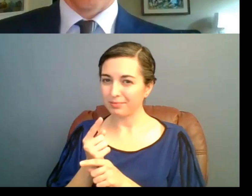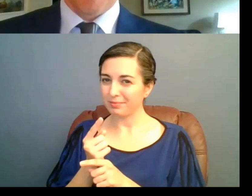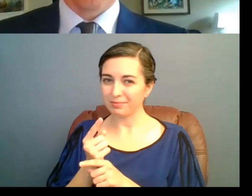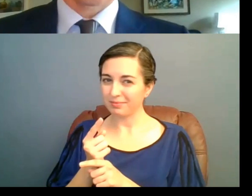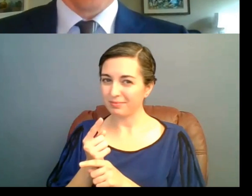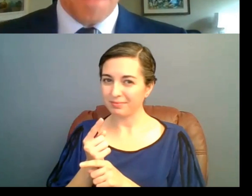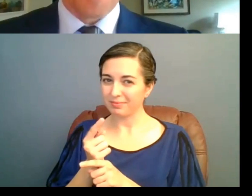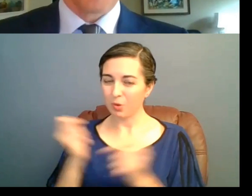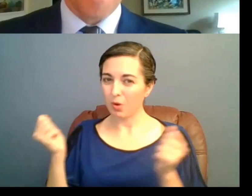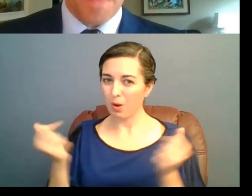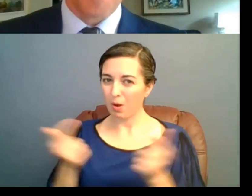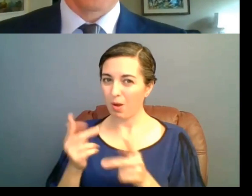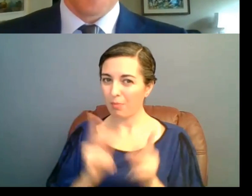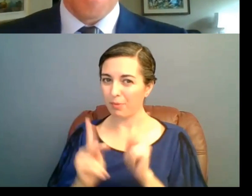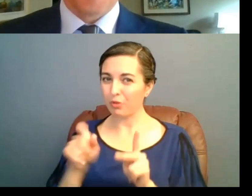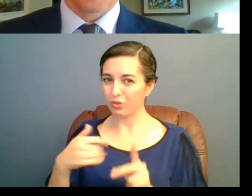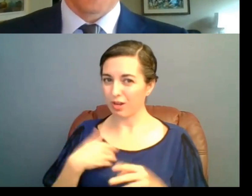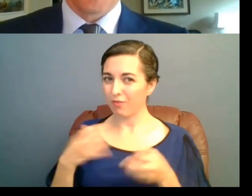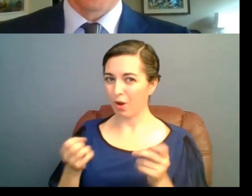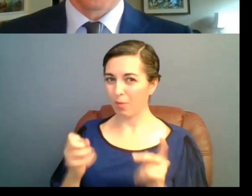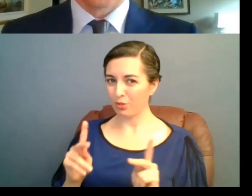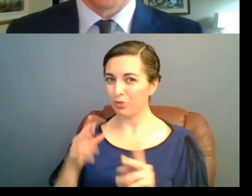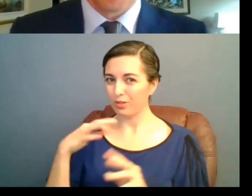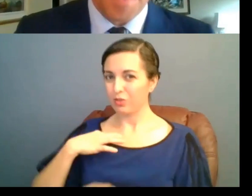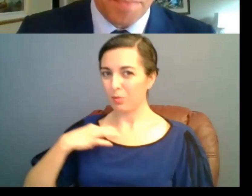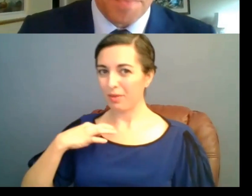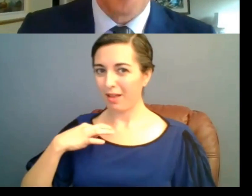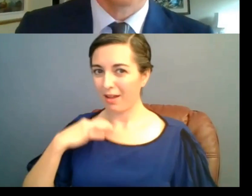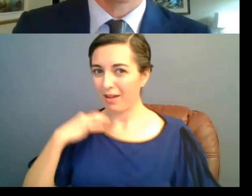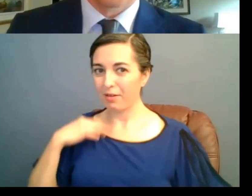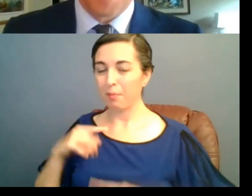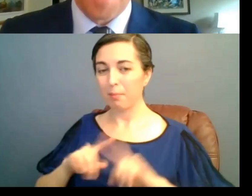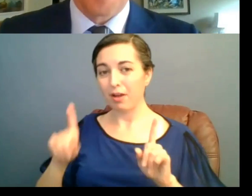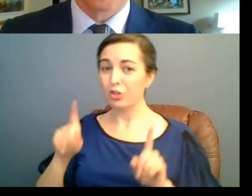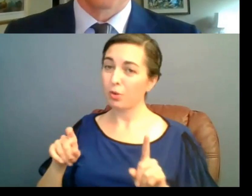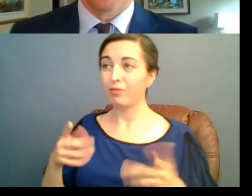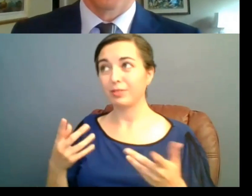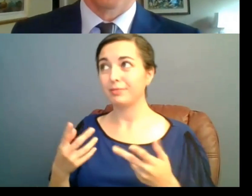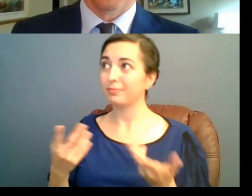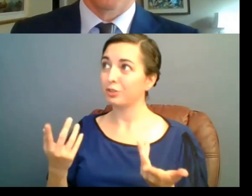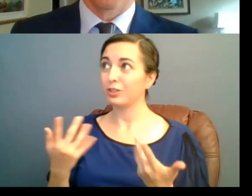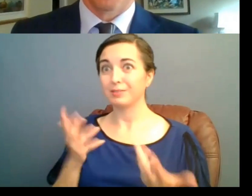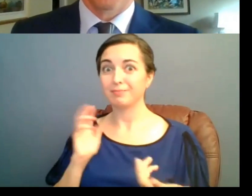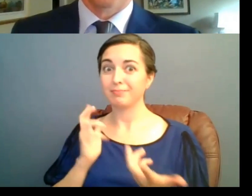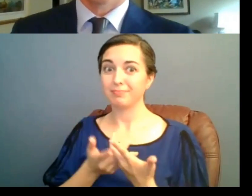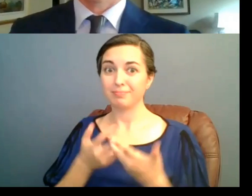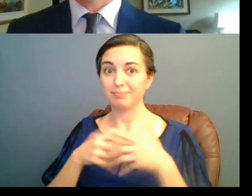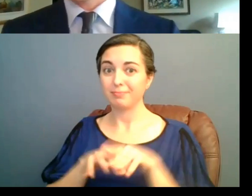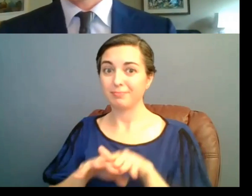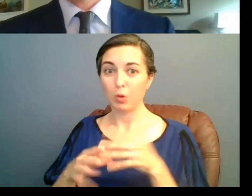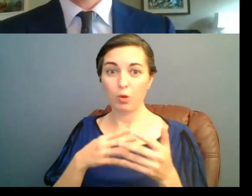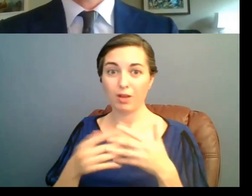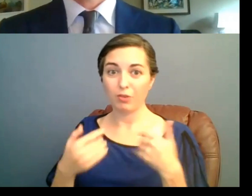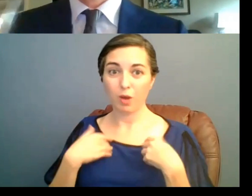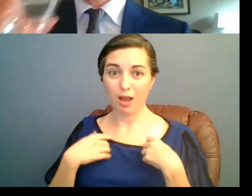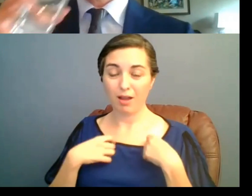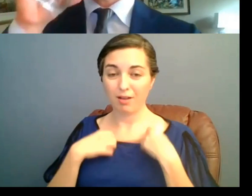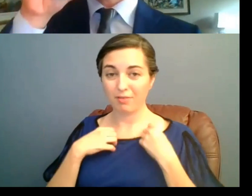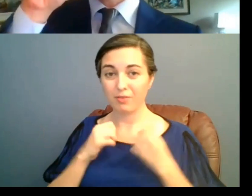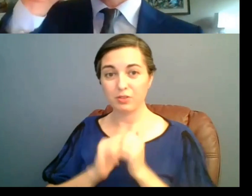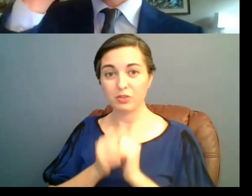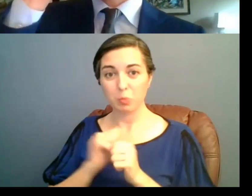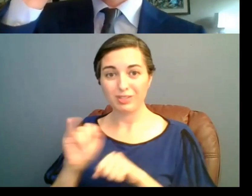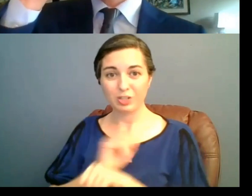an opportunity to apply, but you got to work with what you got. And the sports industry is very, I'll say, old school and stuck in